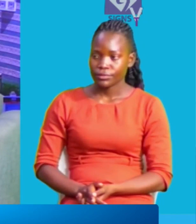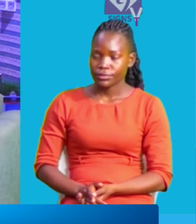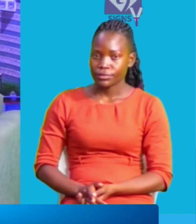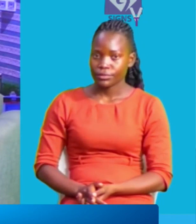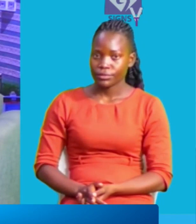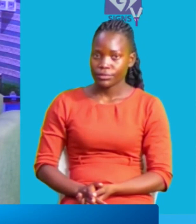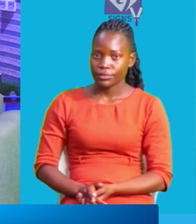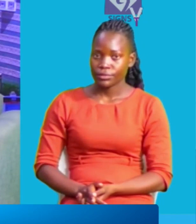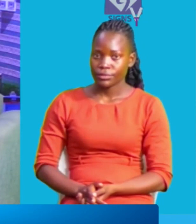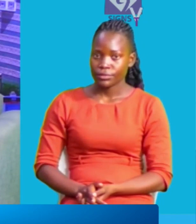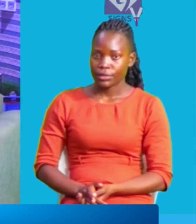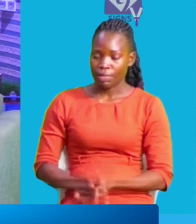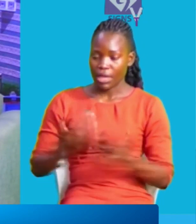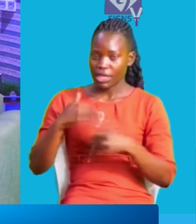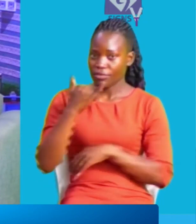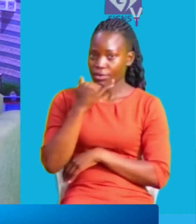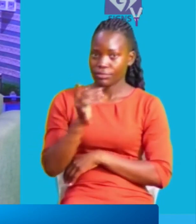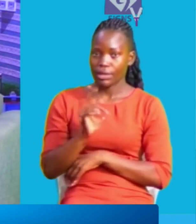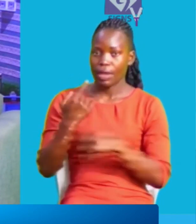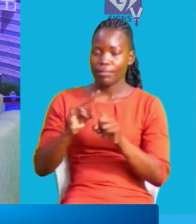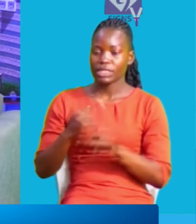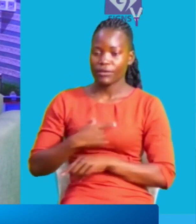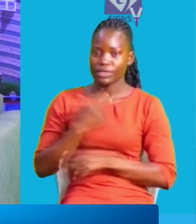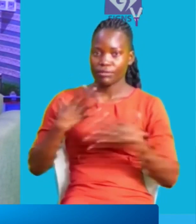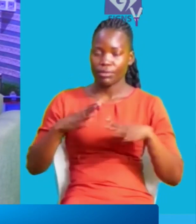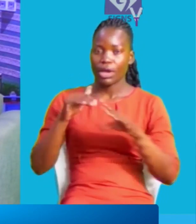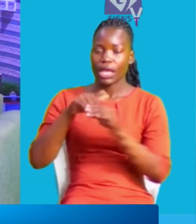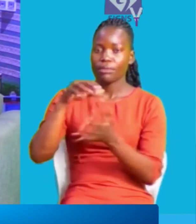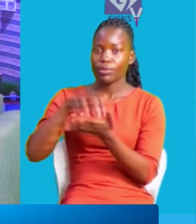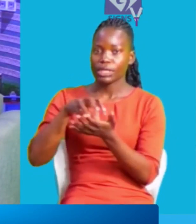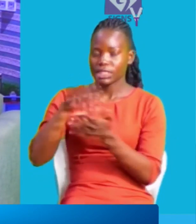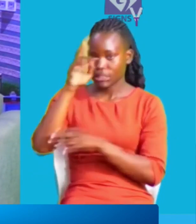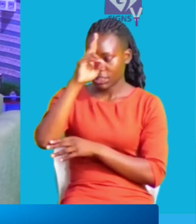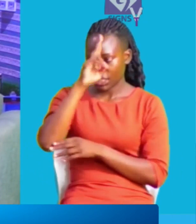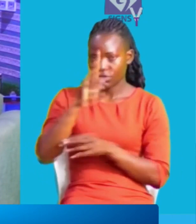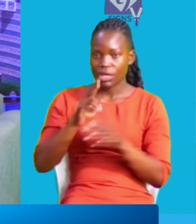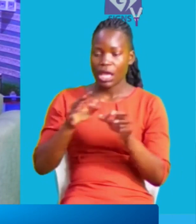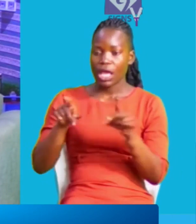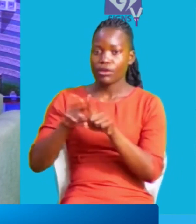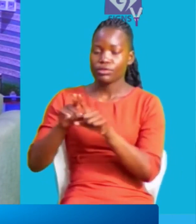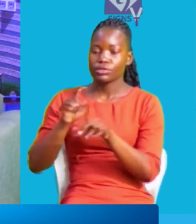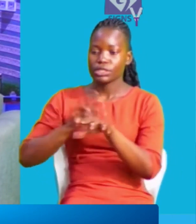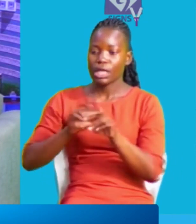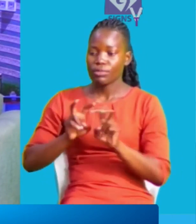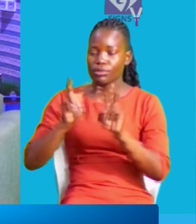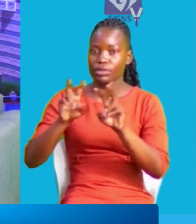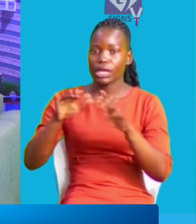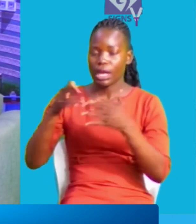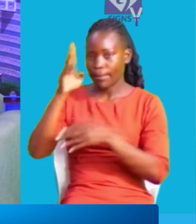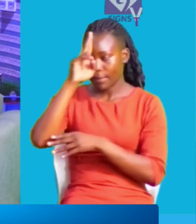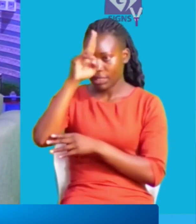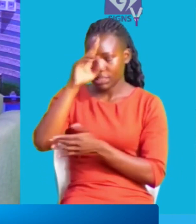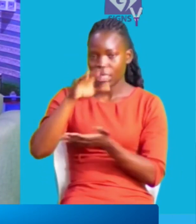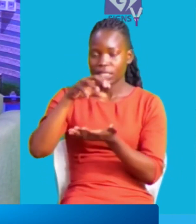been not sio kama mshukiwa, but I've visited people at police stations, and when you look at how our